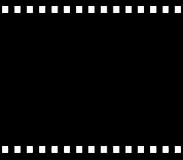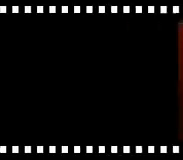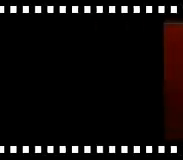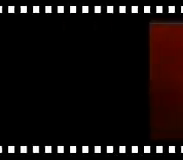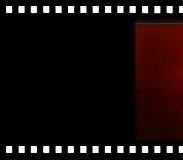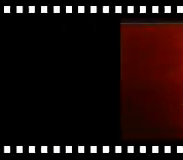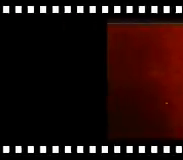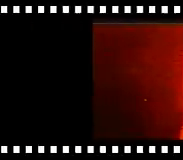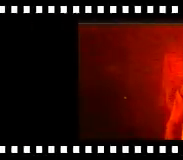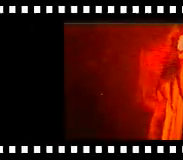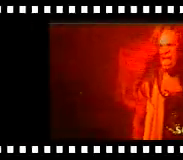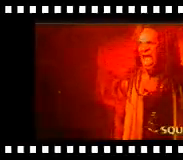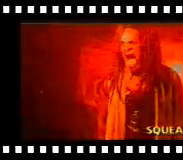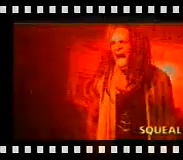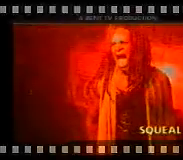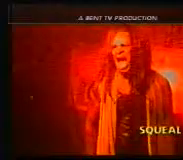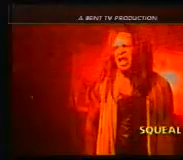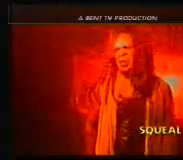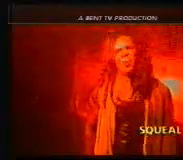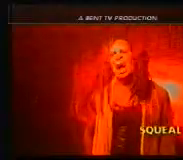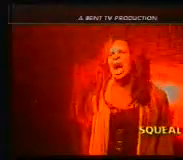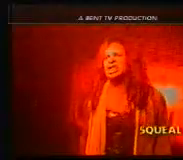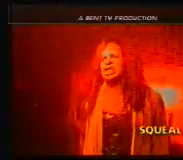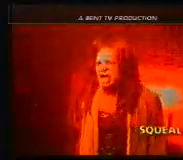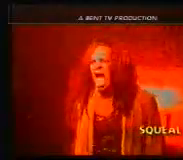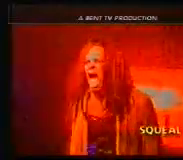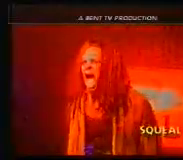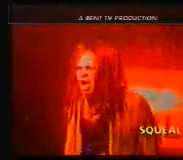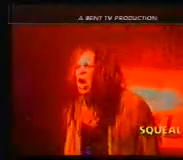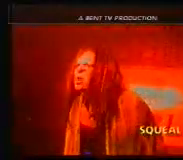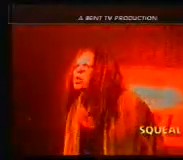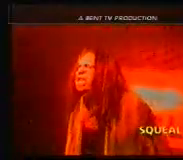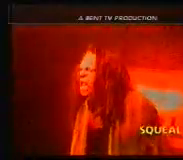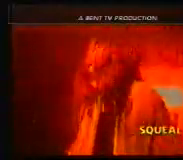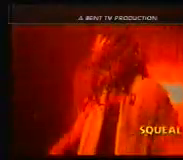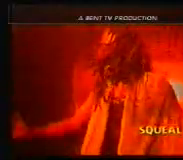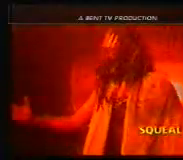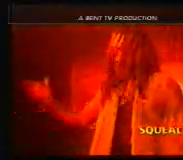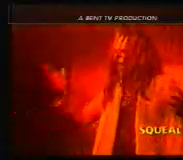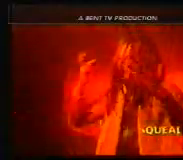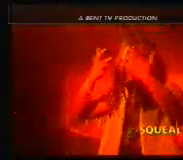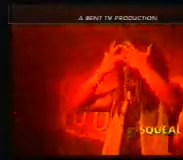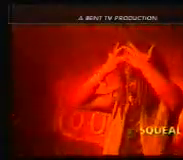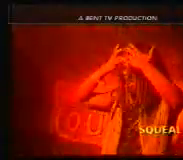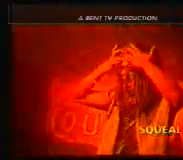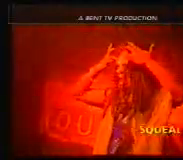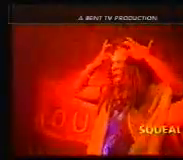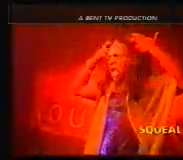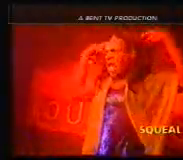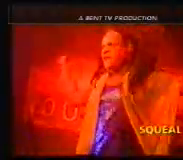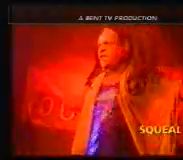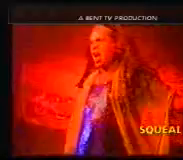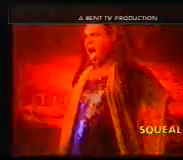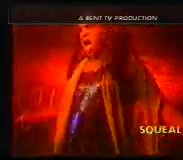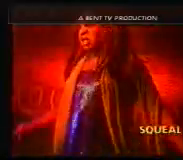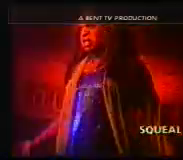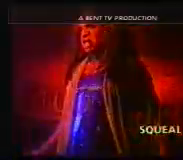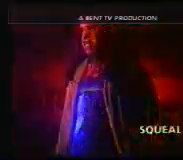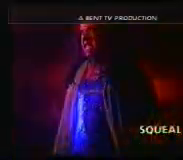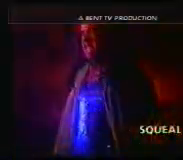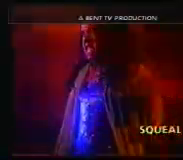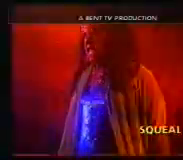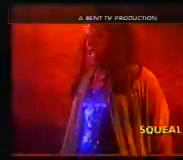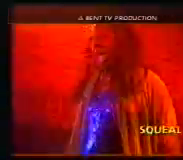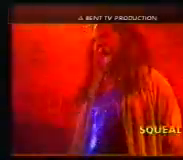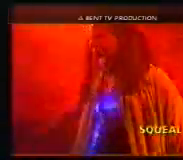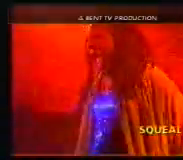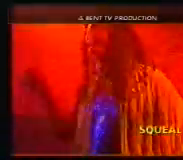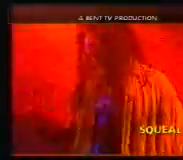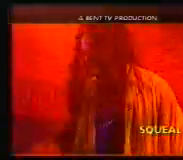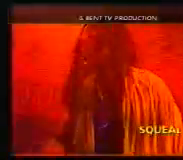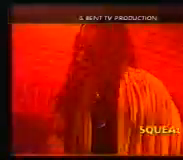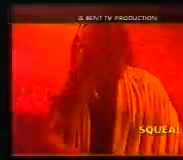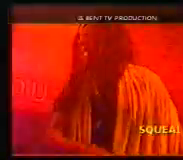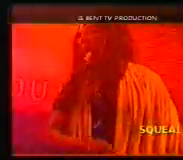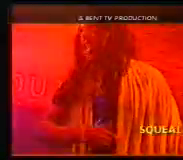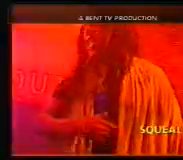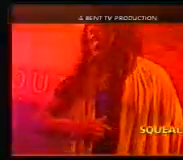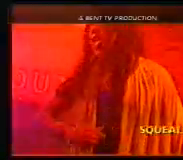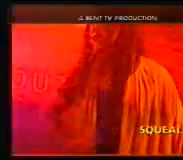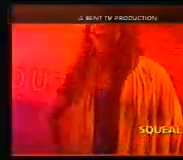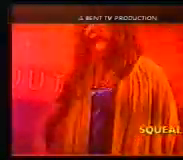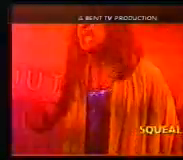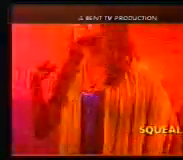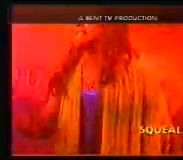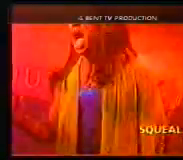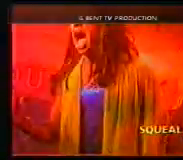Never to walk in anyone's shadow If I'm married, if I'm speaking at me